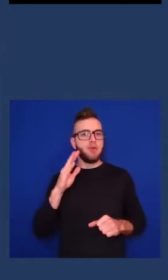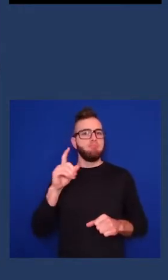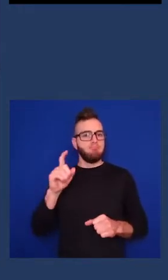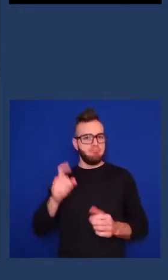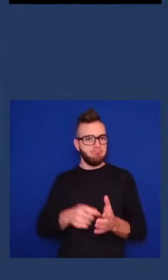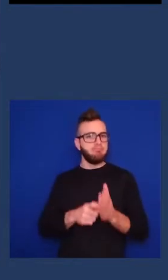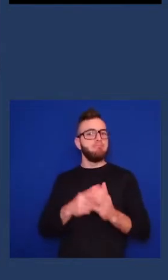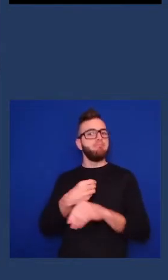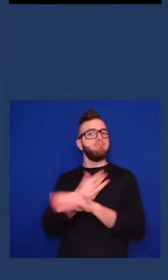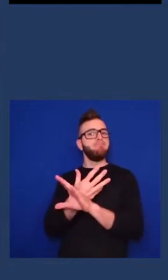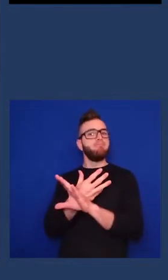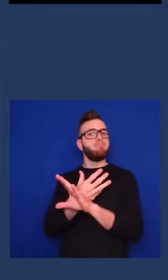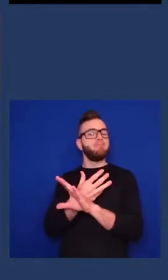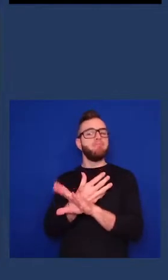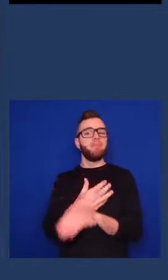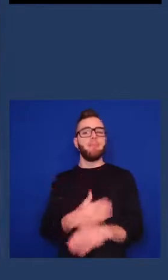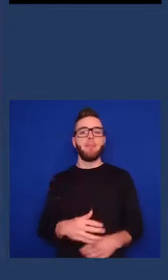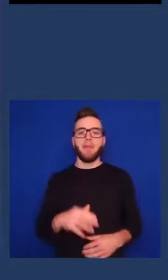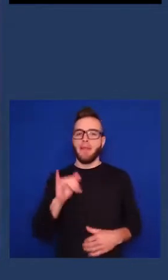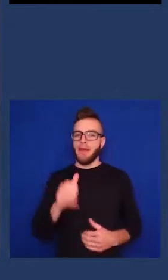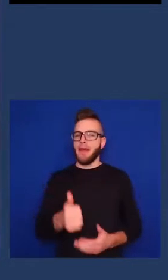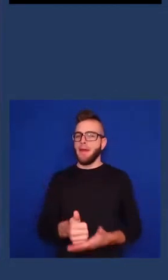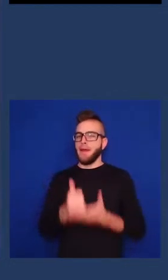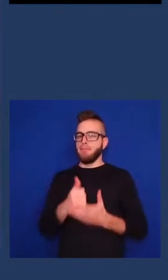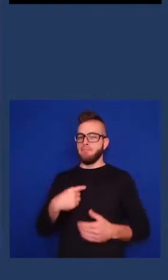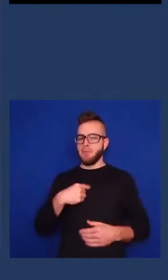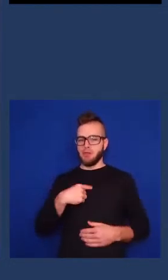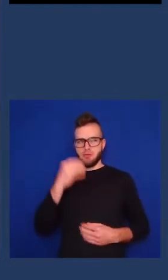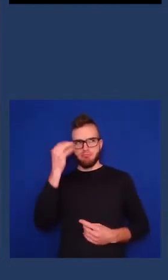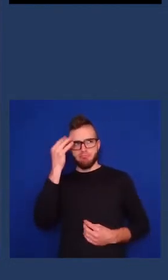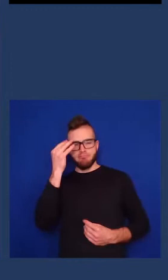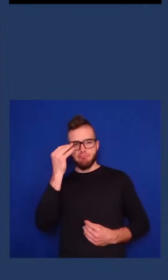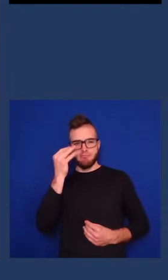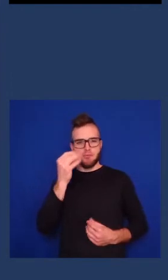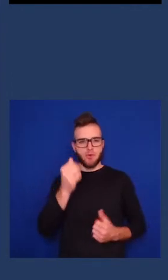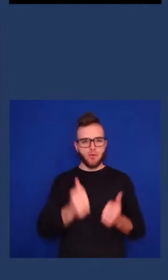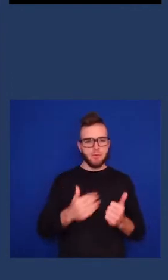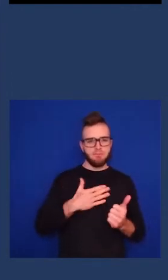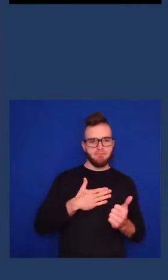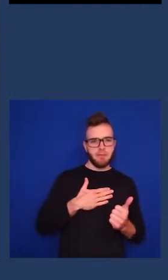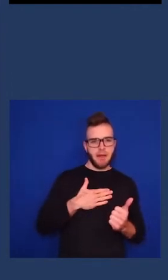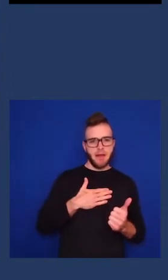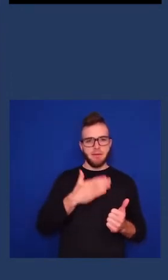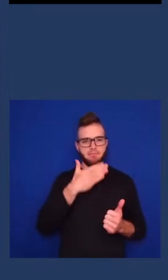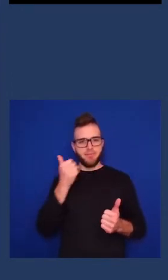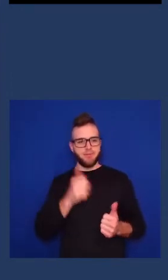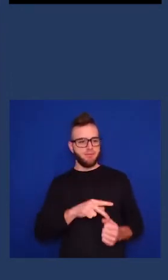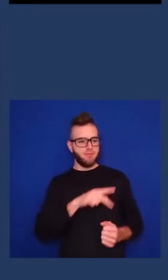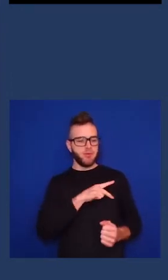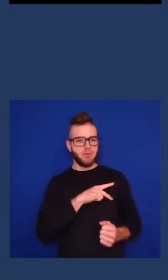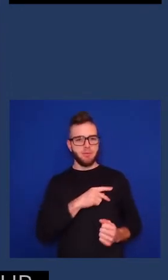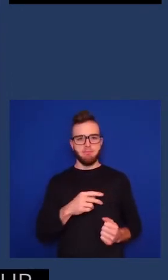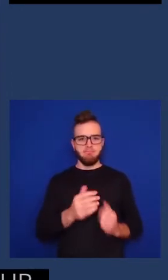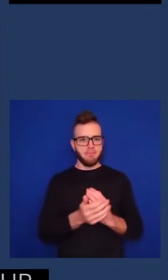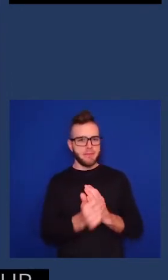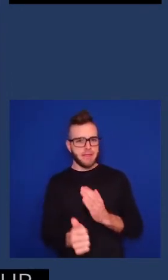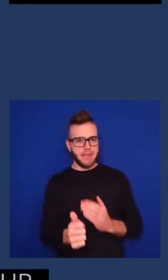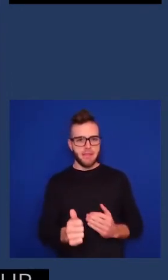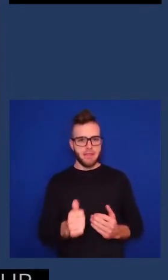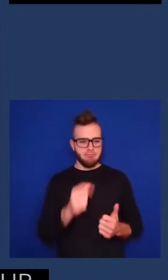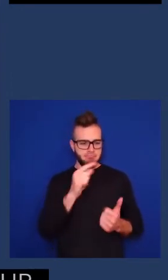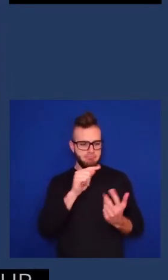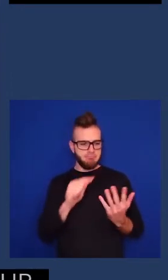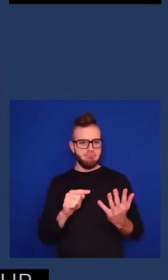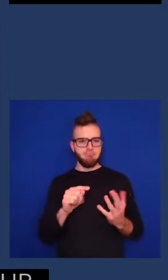and it's going to enable you to choose how to best showcase your personality, skills, and experiences. Moving into the employer